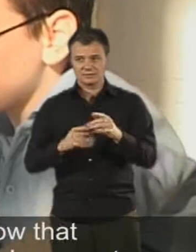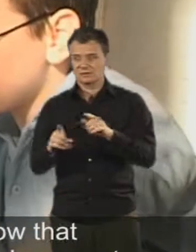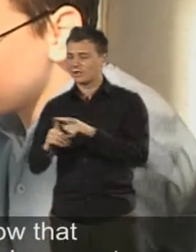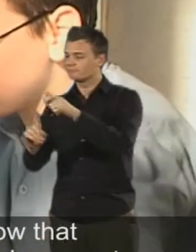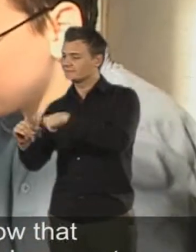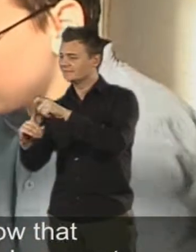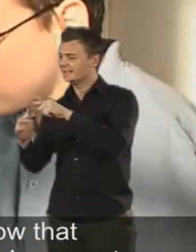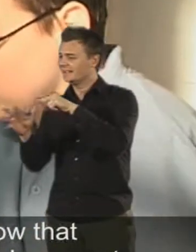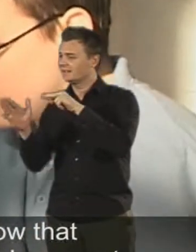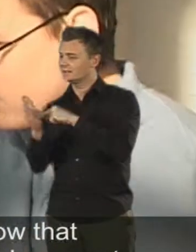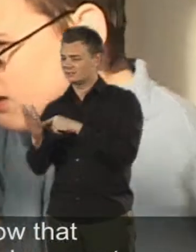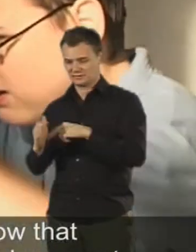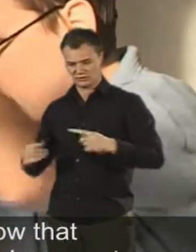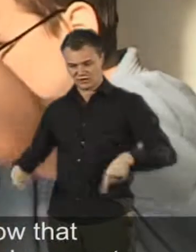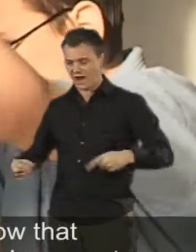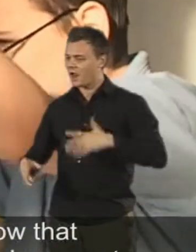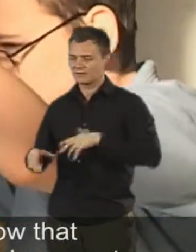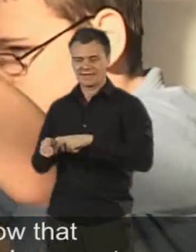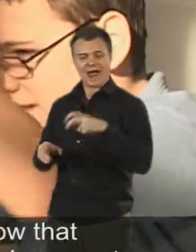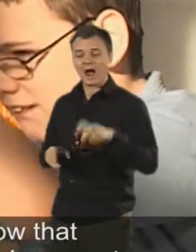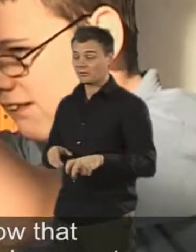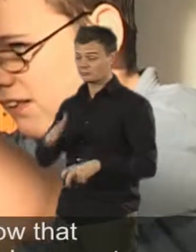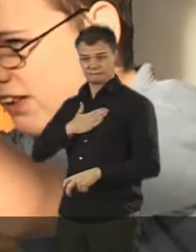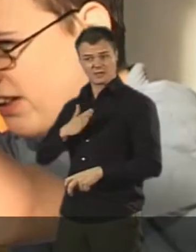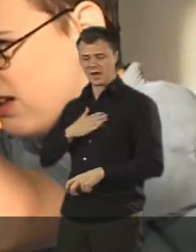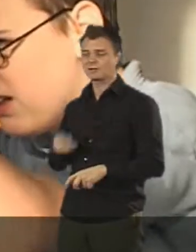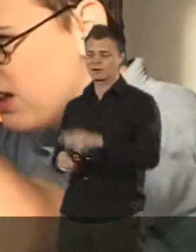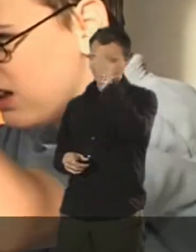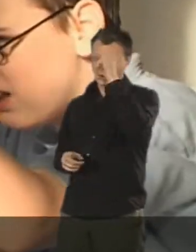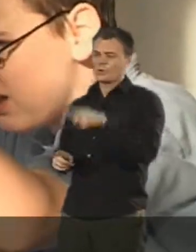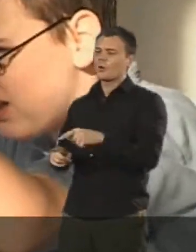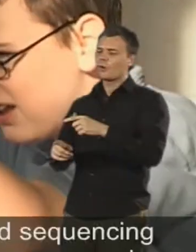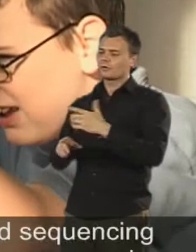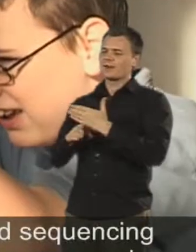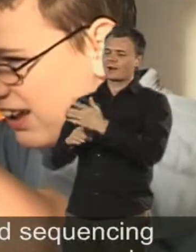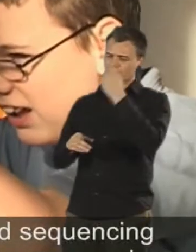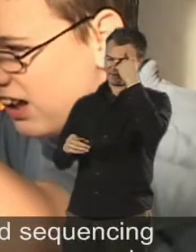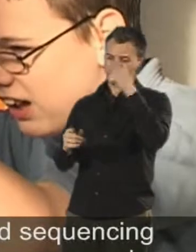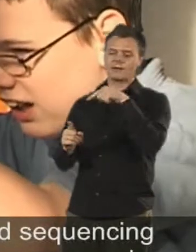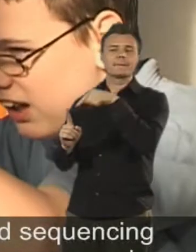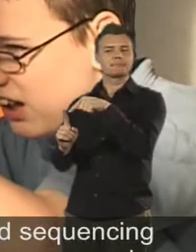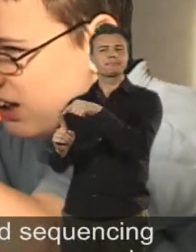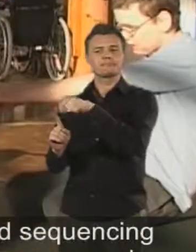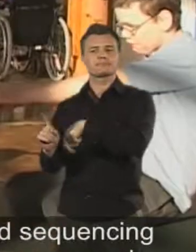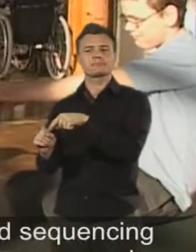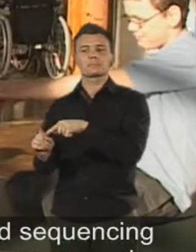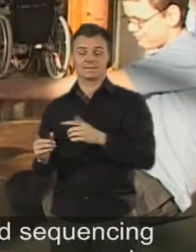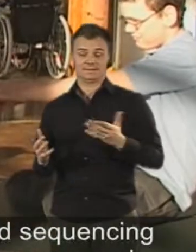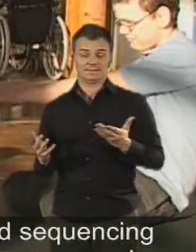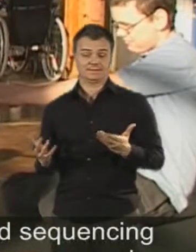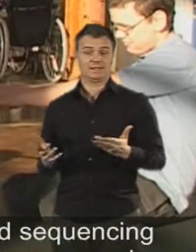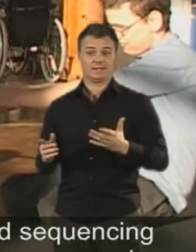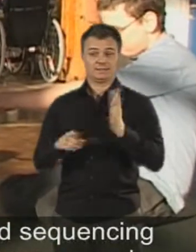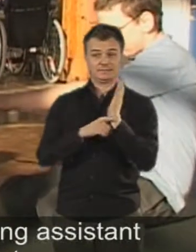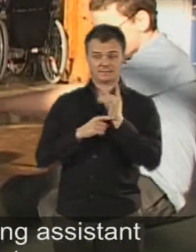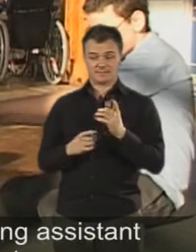he likes to get out of his chair. I know that he does, so any task that I do has always got him in mind. Today's lesson is about balance and sequencing, and a key adjustment